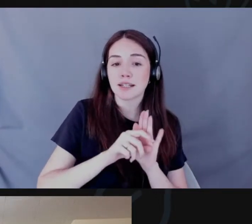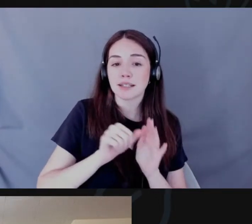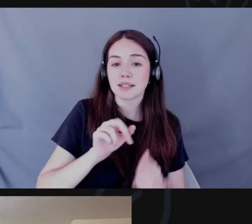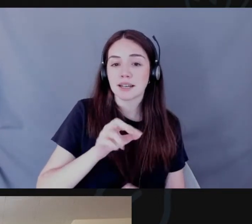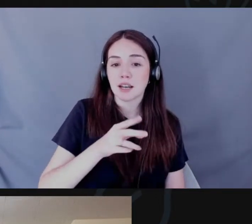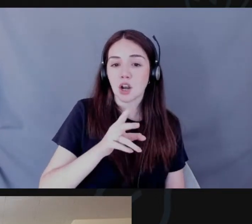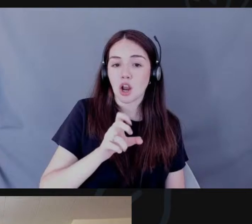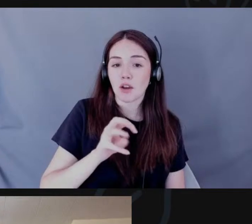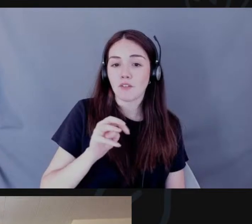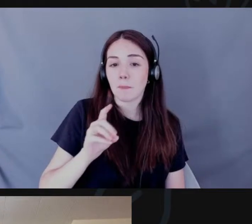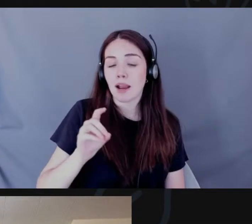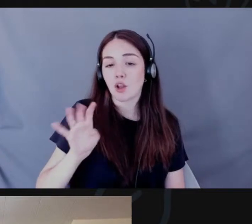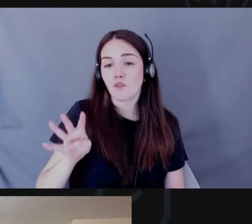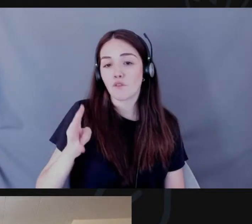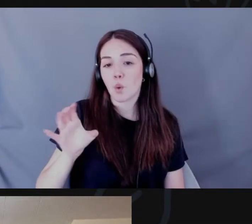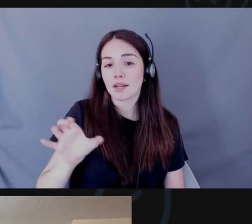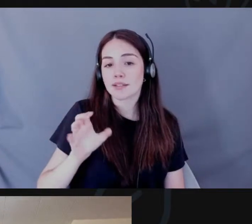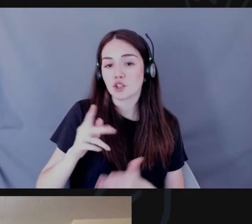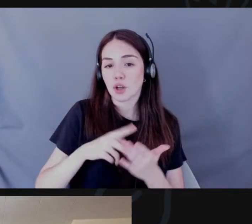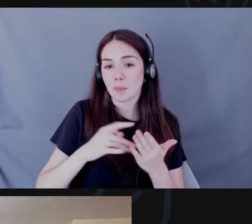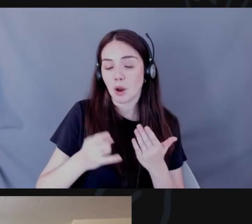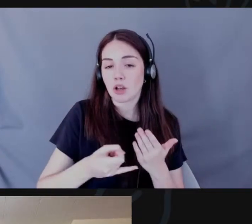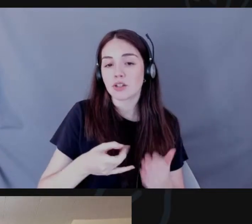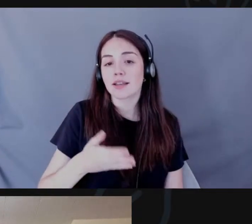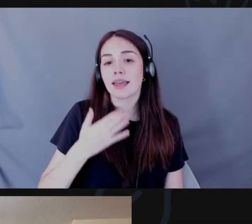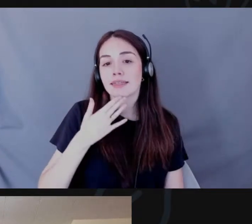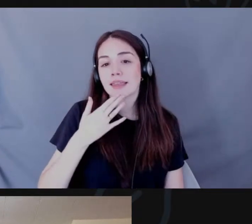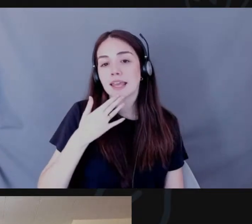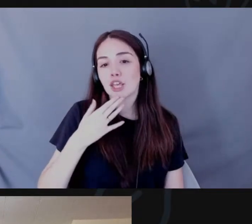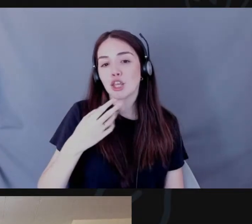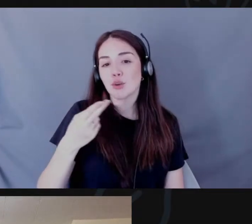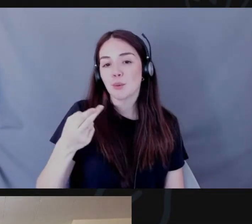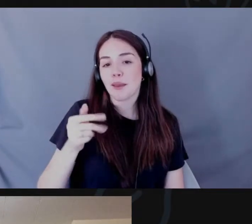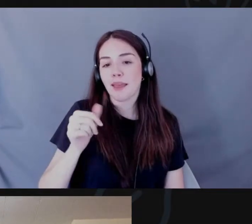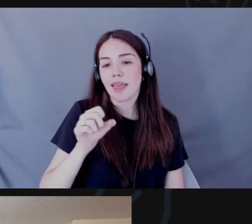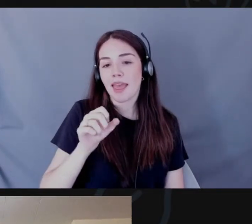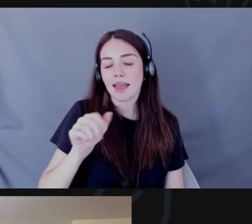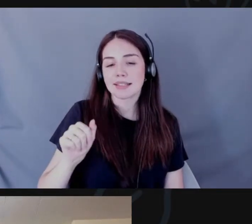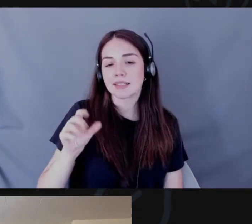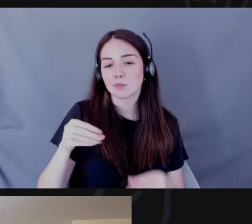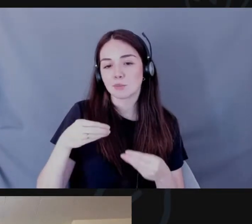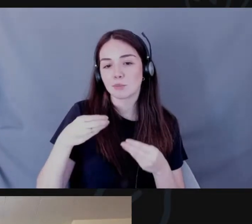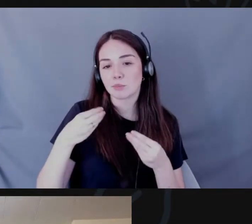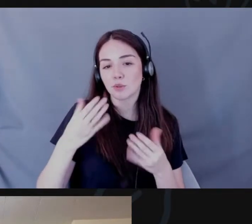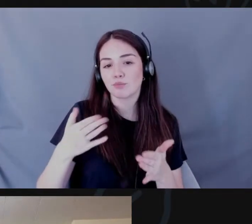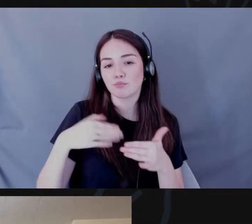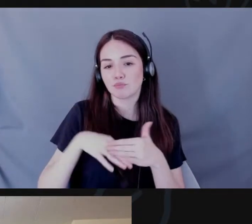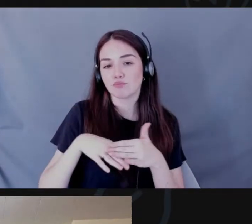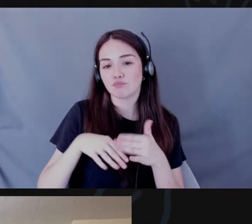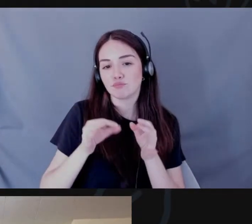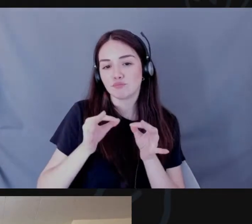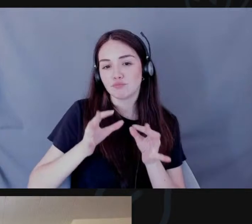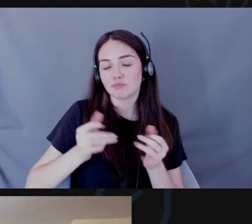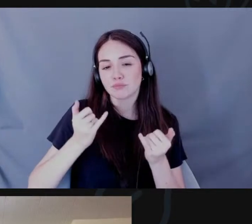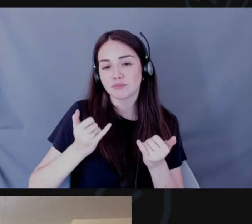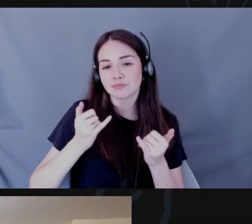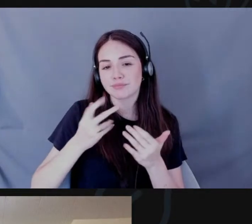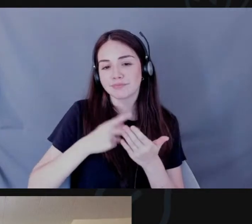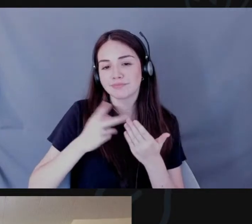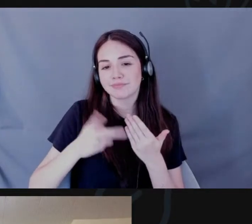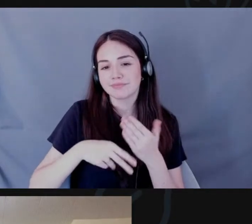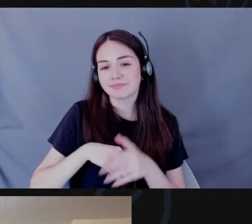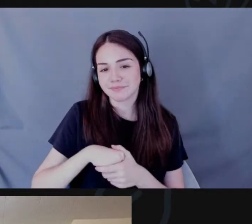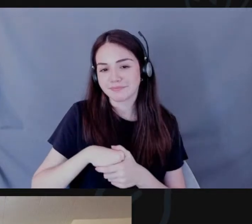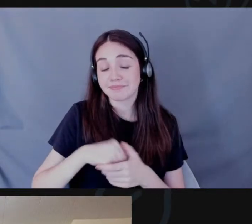4 Centuries Project. And thank you to the Hearing and Speech Agency for providing accessibility for today's program.